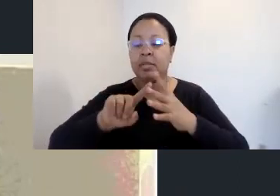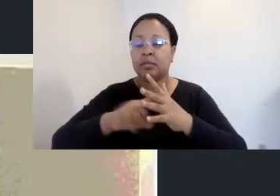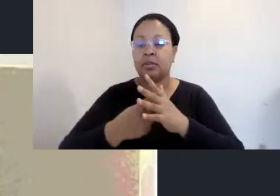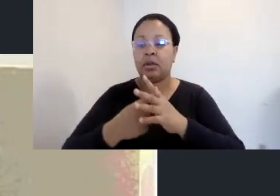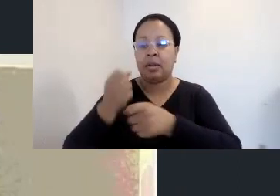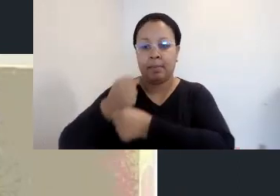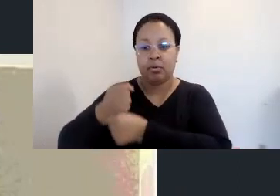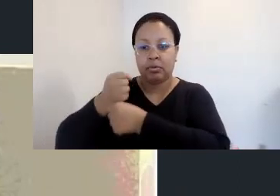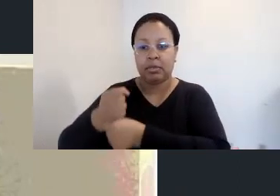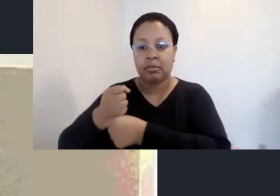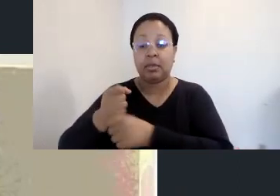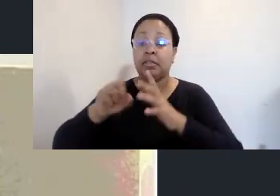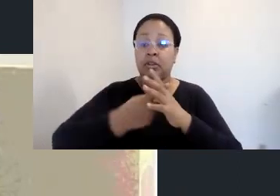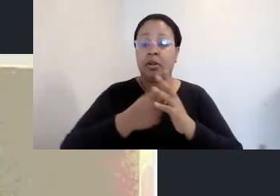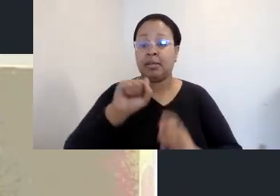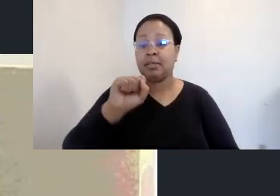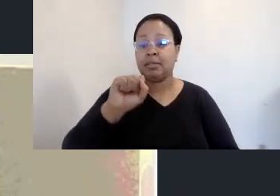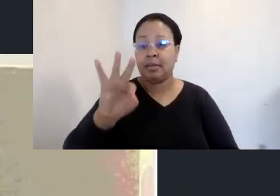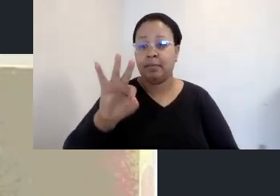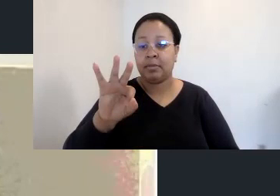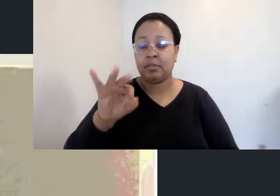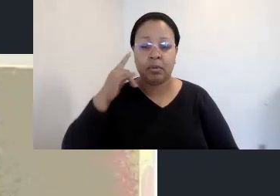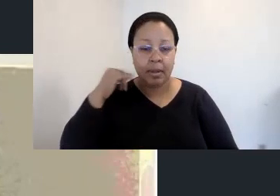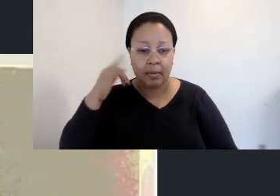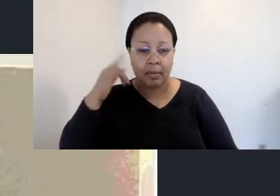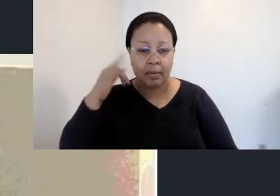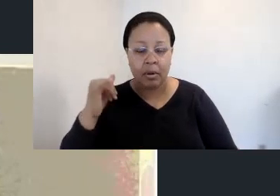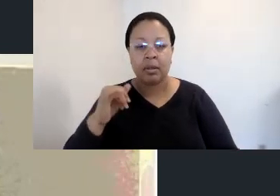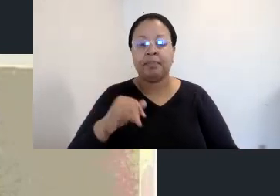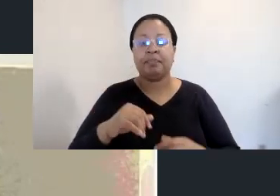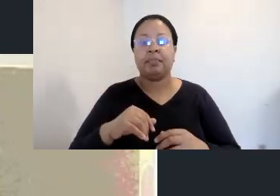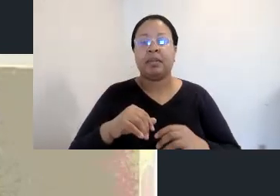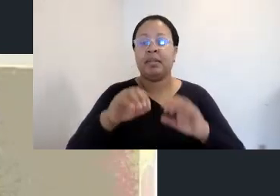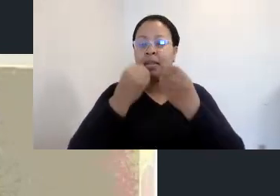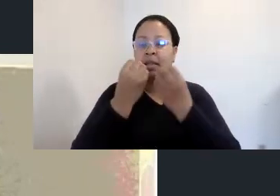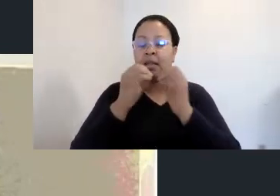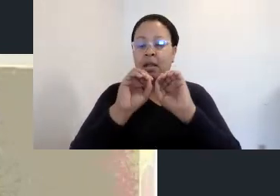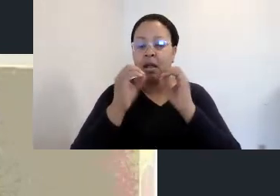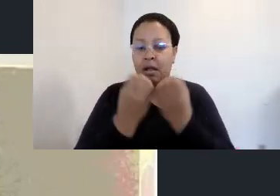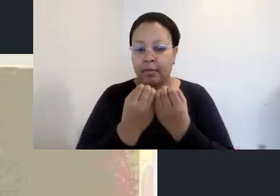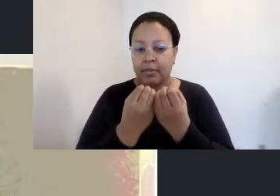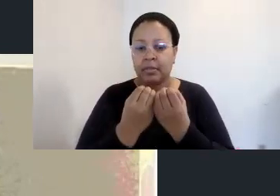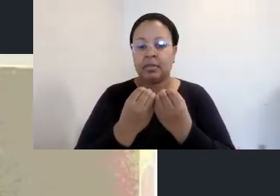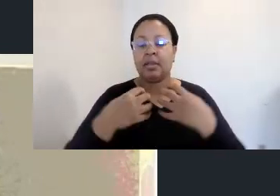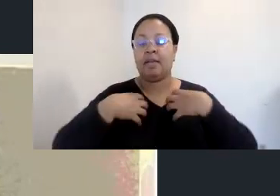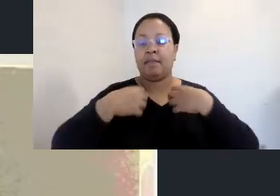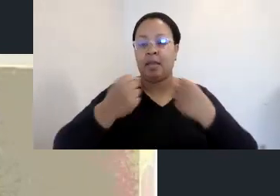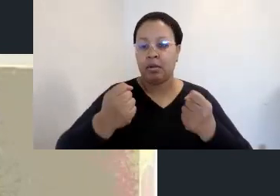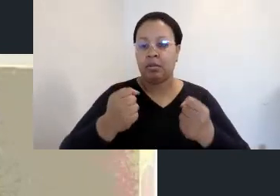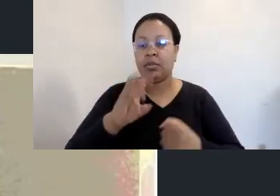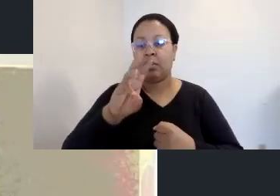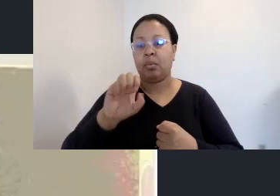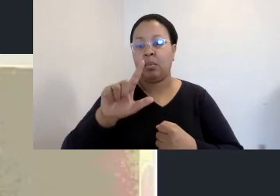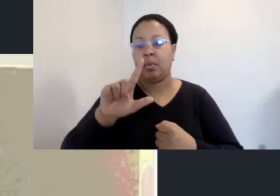San Francisco in the offices of the Health and Education and Welfare Department,